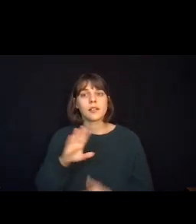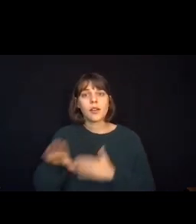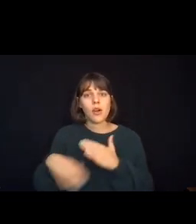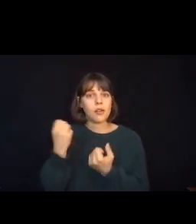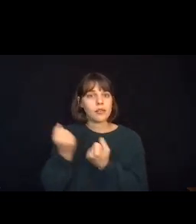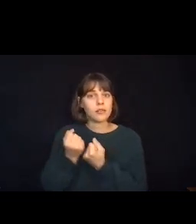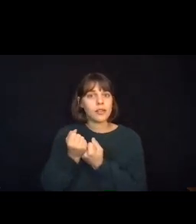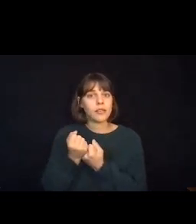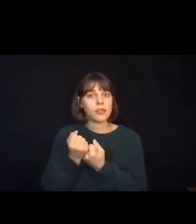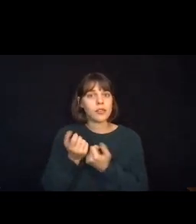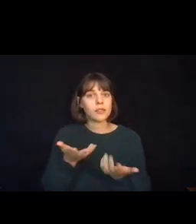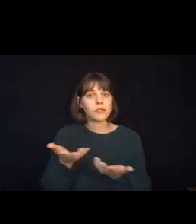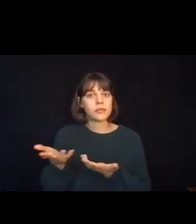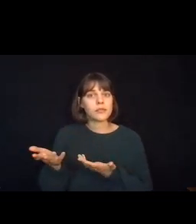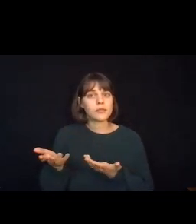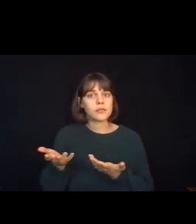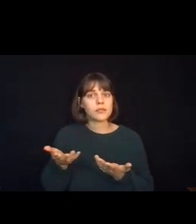All in favor?